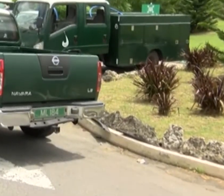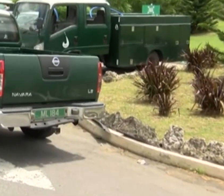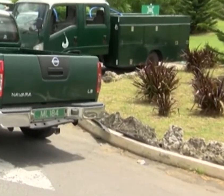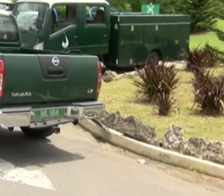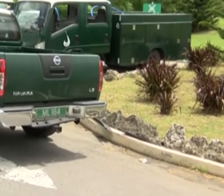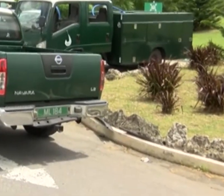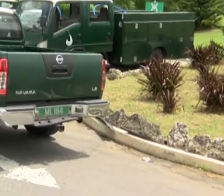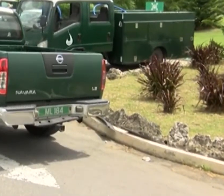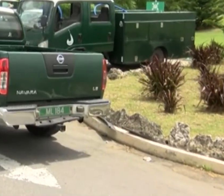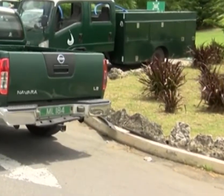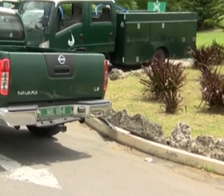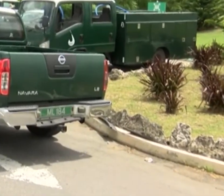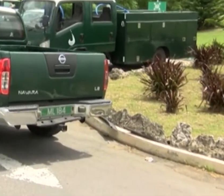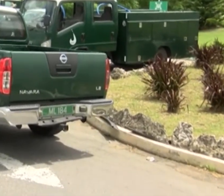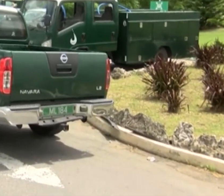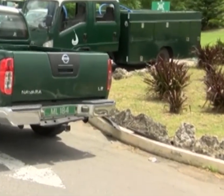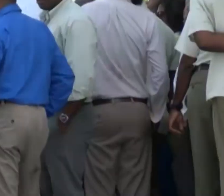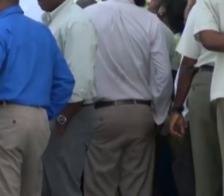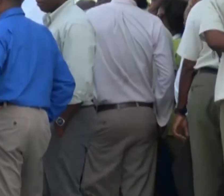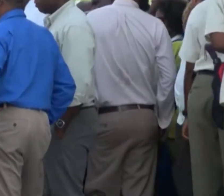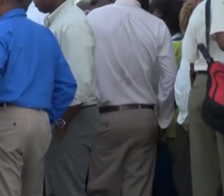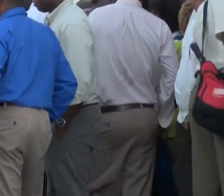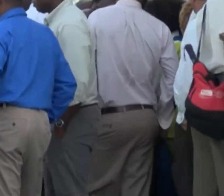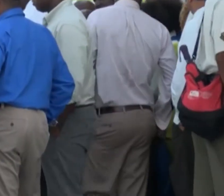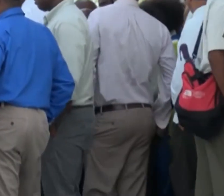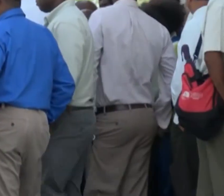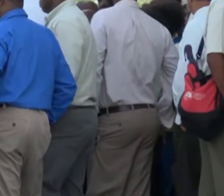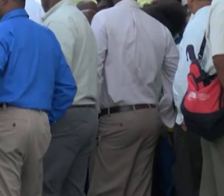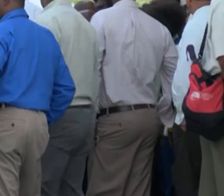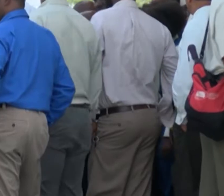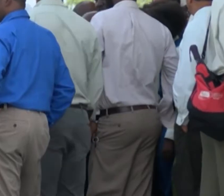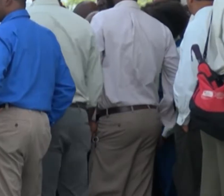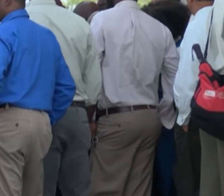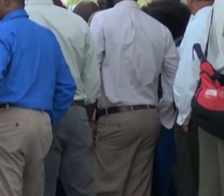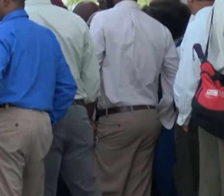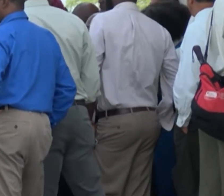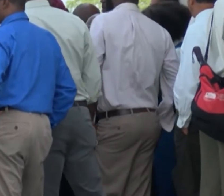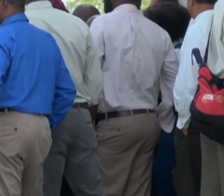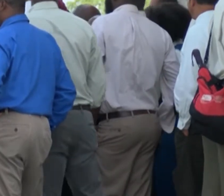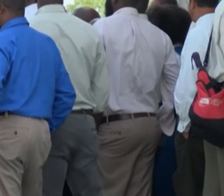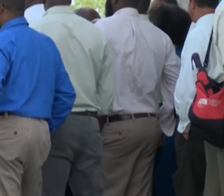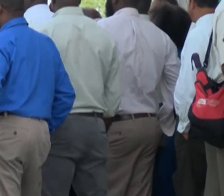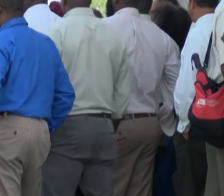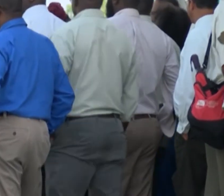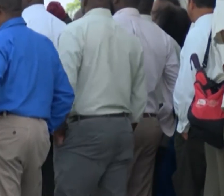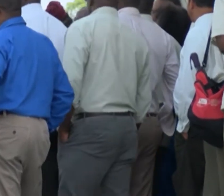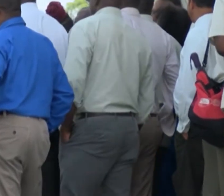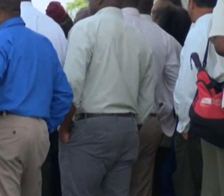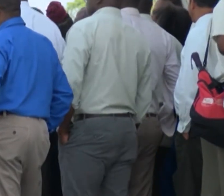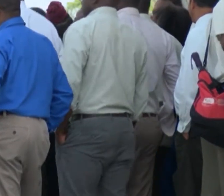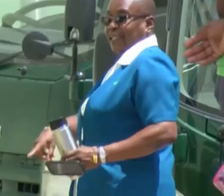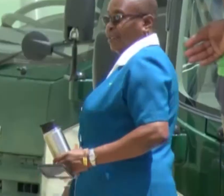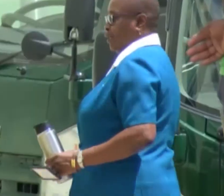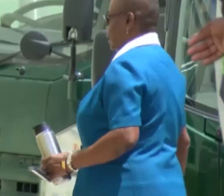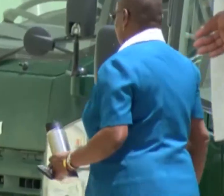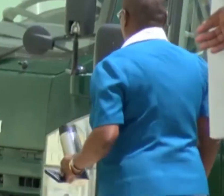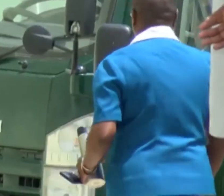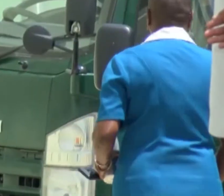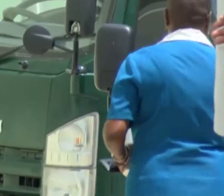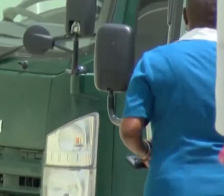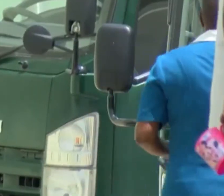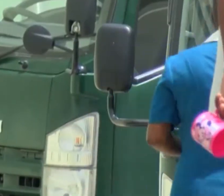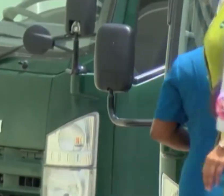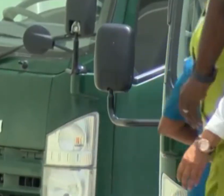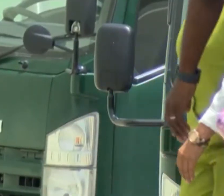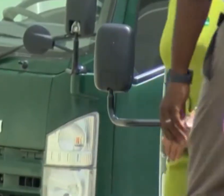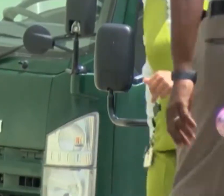Keith Halliday, and senior members of the Barbados Workers Union, including General Secretary Tony Moore. A spokesman for the group